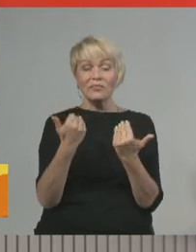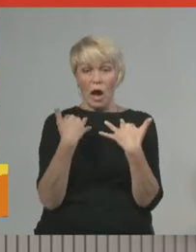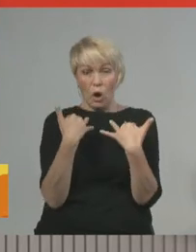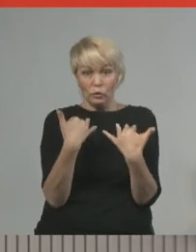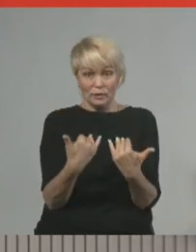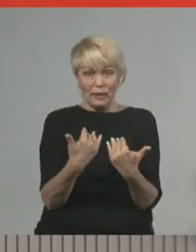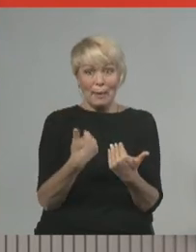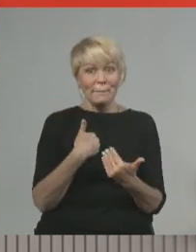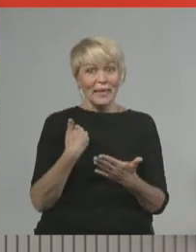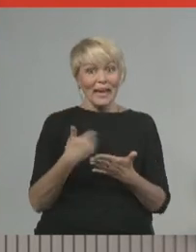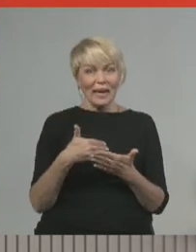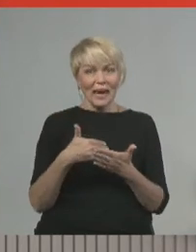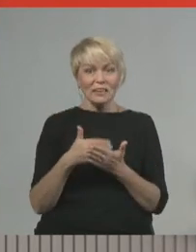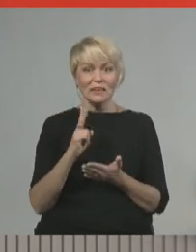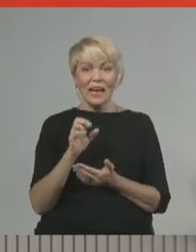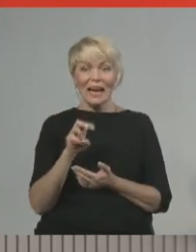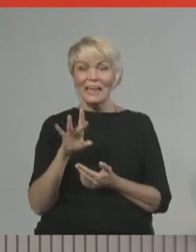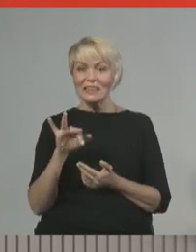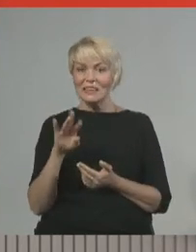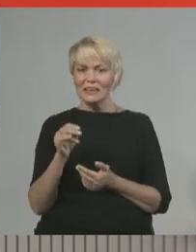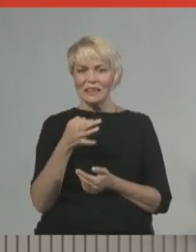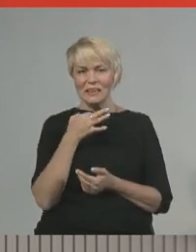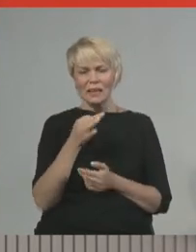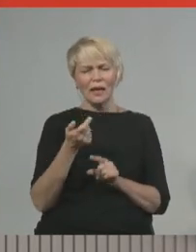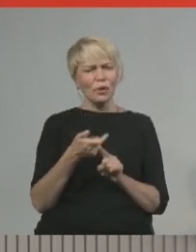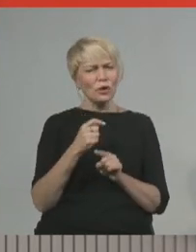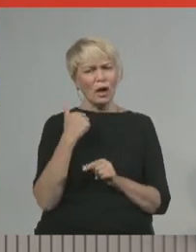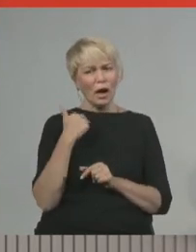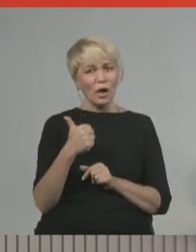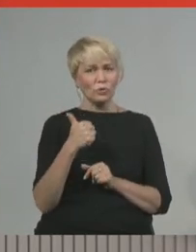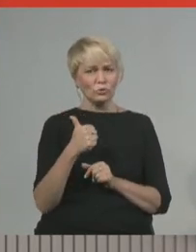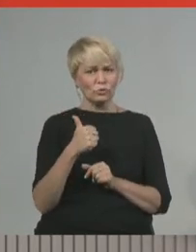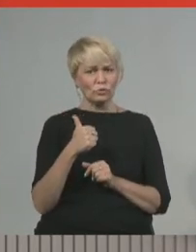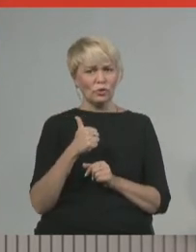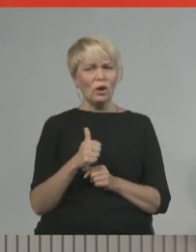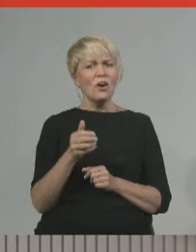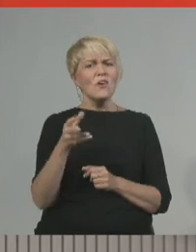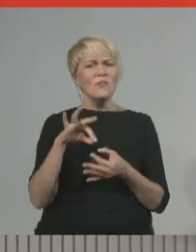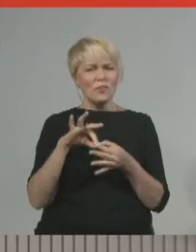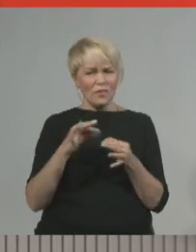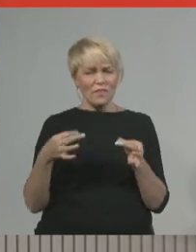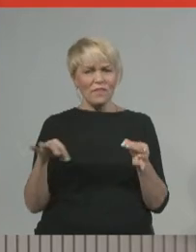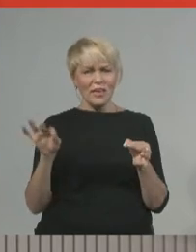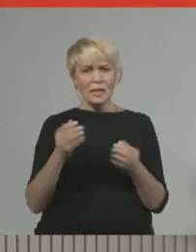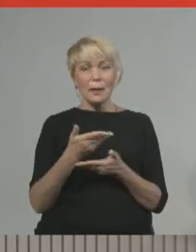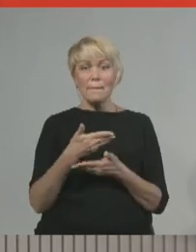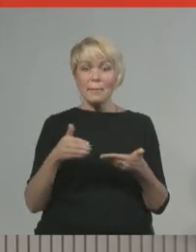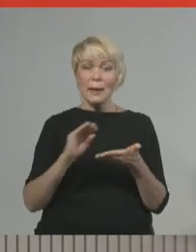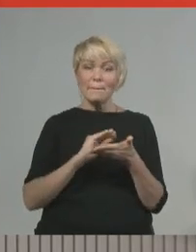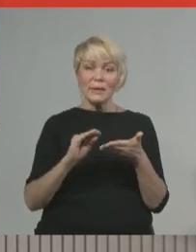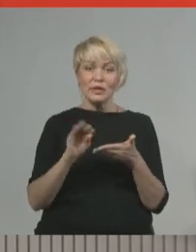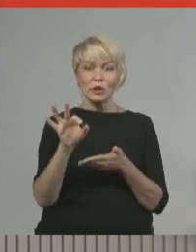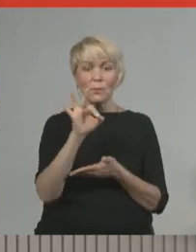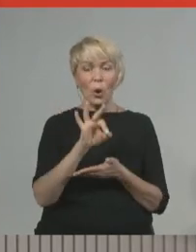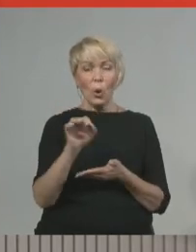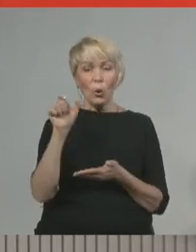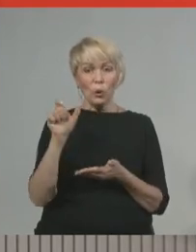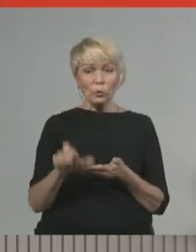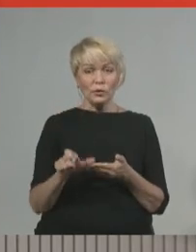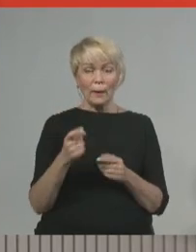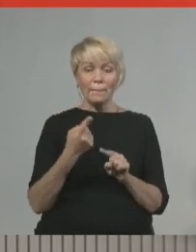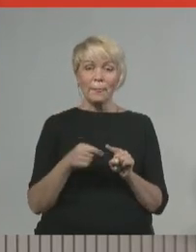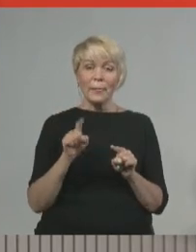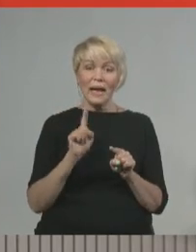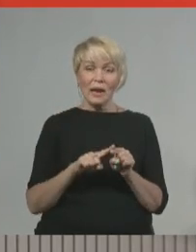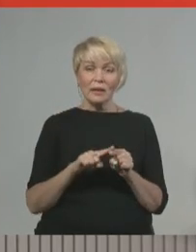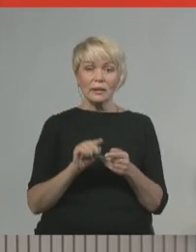ready to perceive catherine said a very interesting thing that in their outlet we are they are